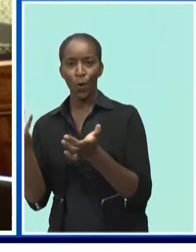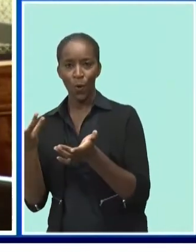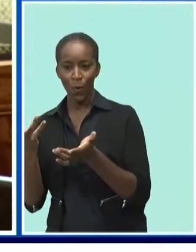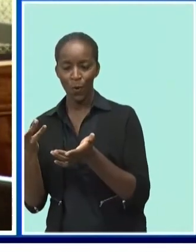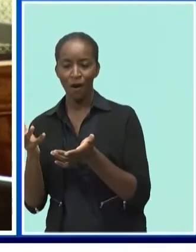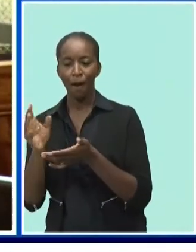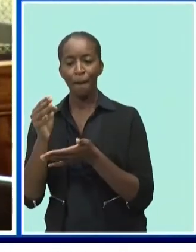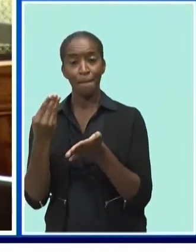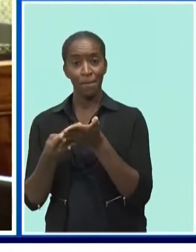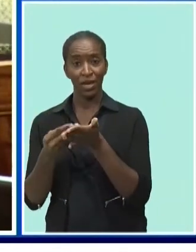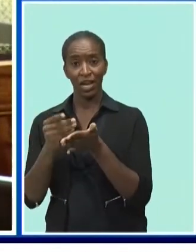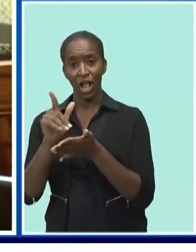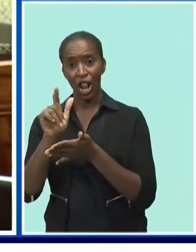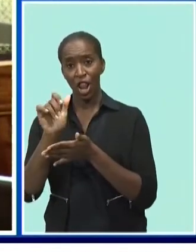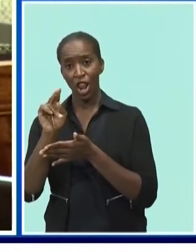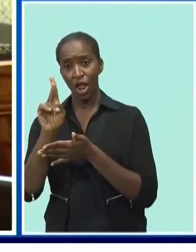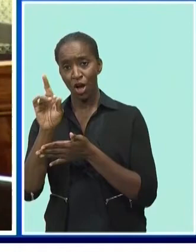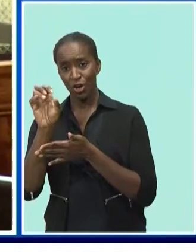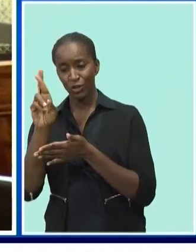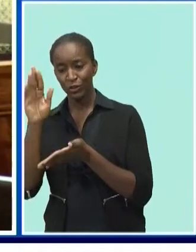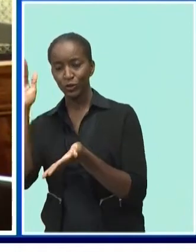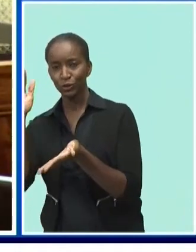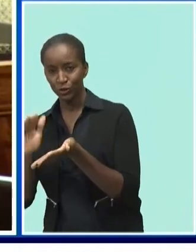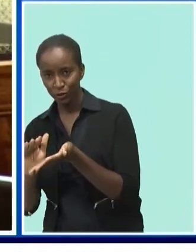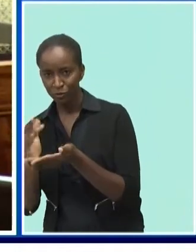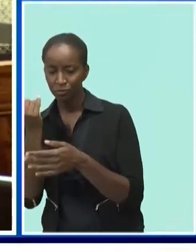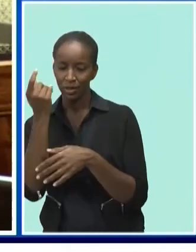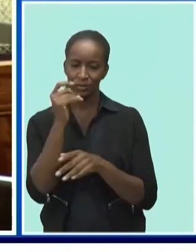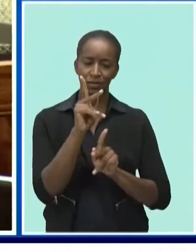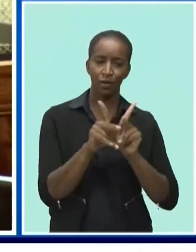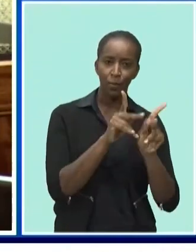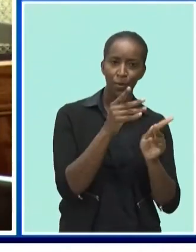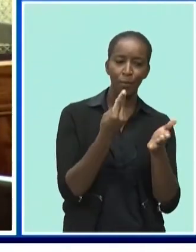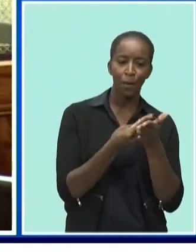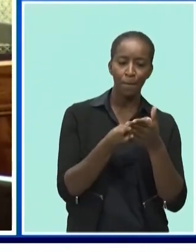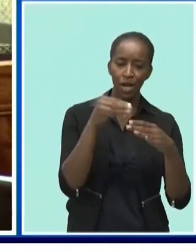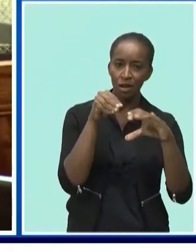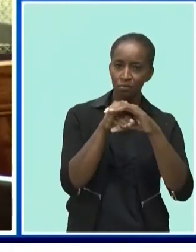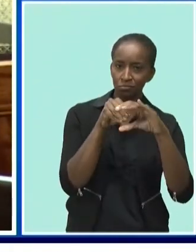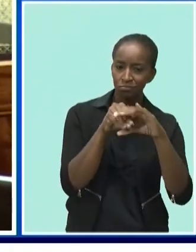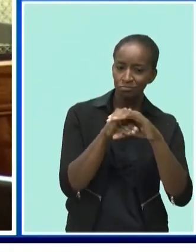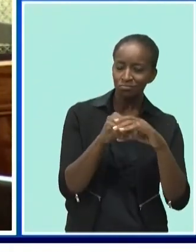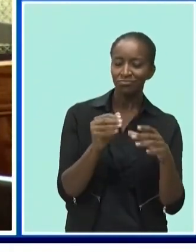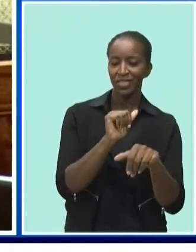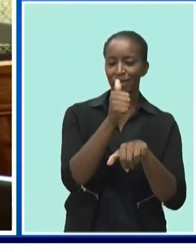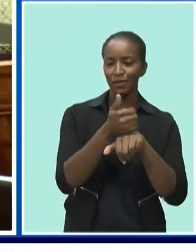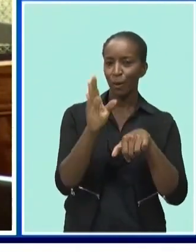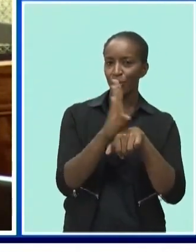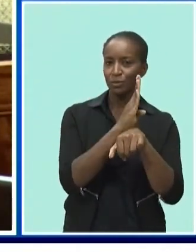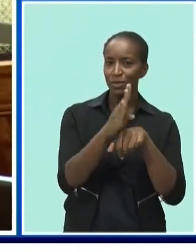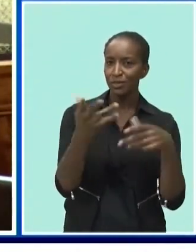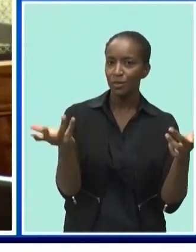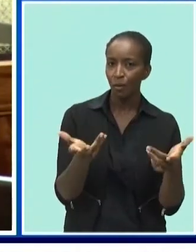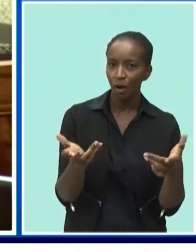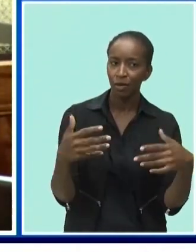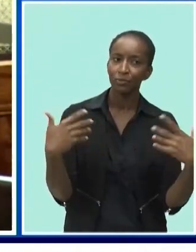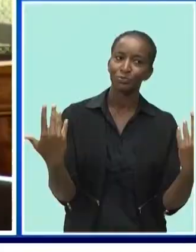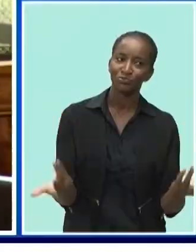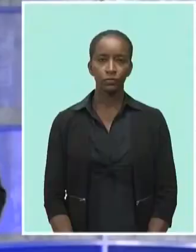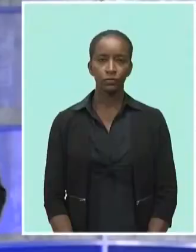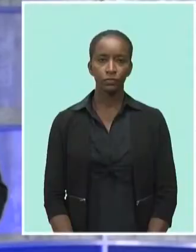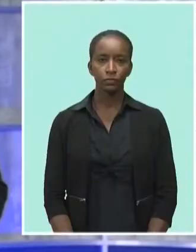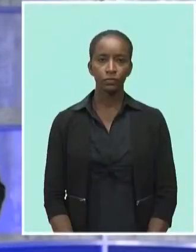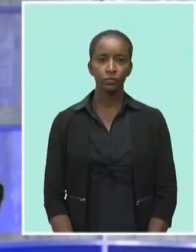vulnerability, but the investment that has come into Barbados and the type of investment then further increases our